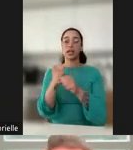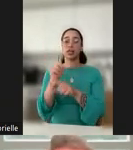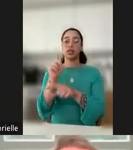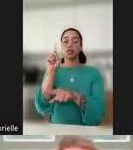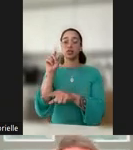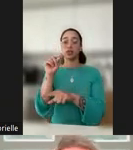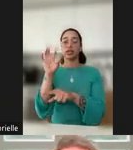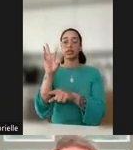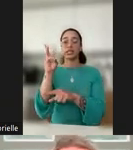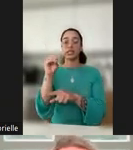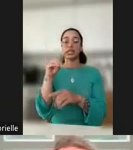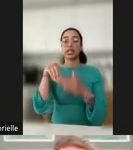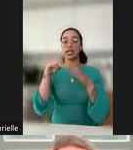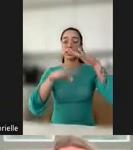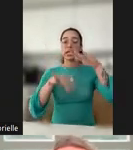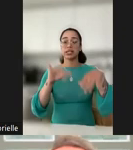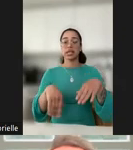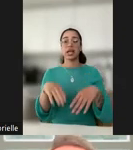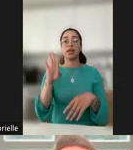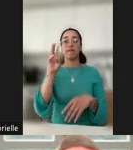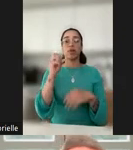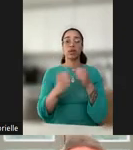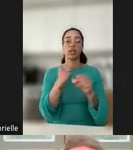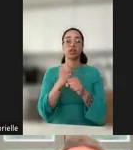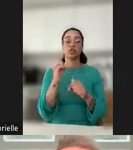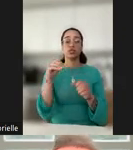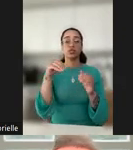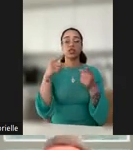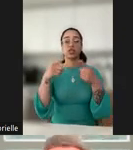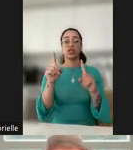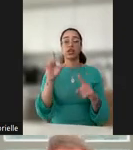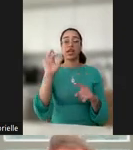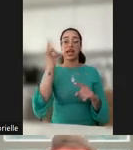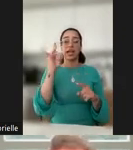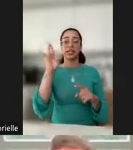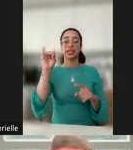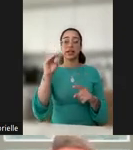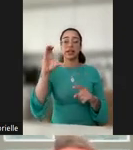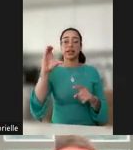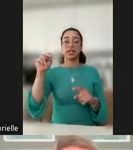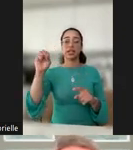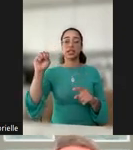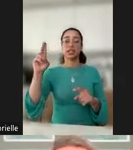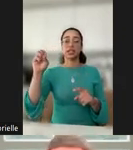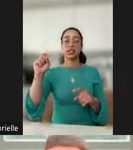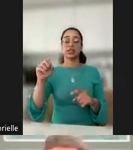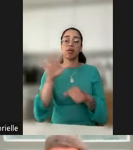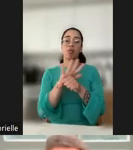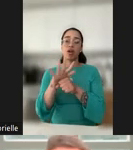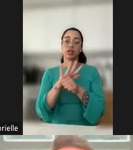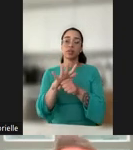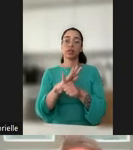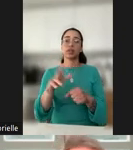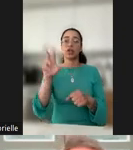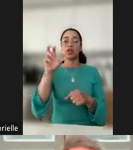than 40 years. So during the 1870 census, approximately 63,000 individuals